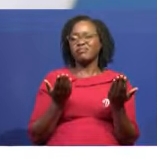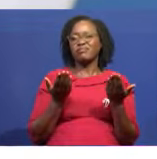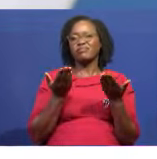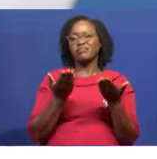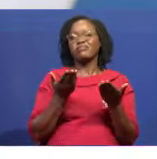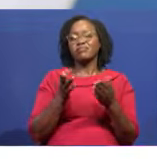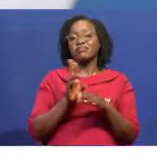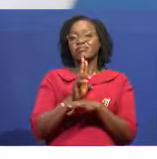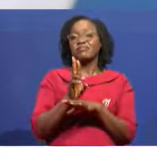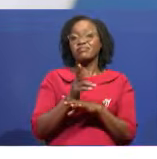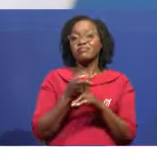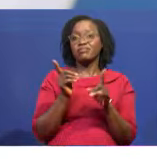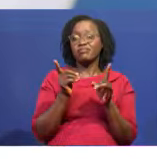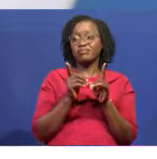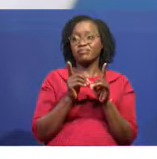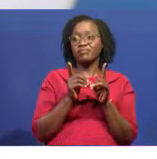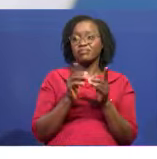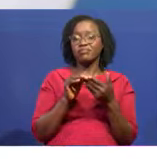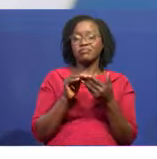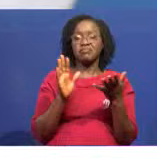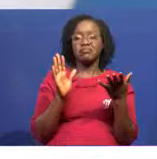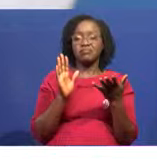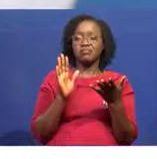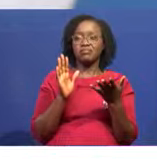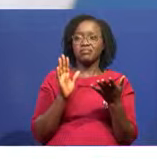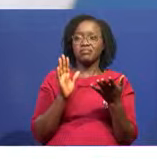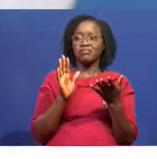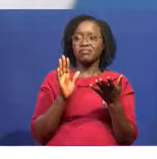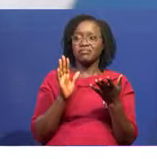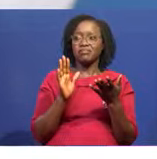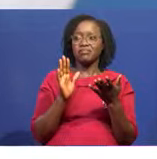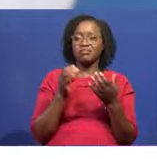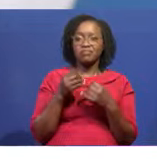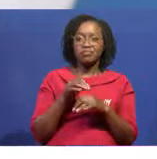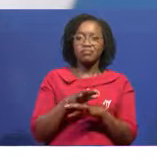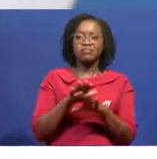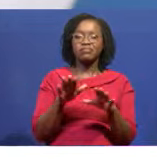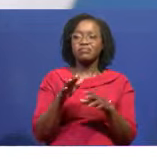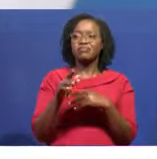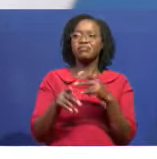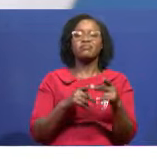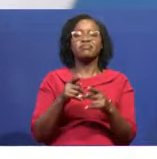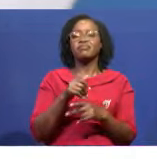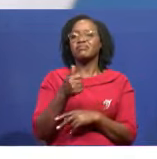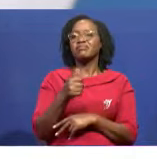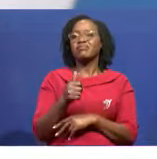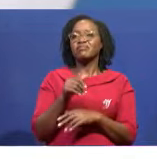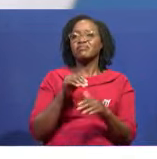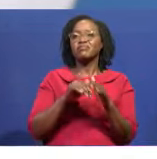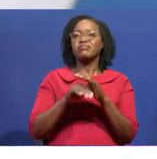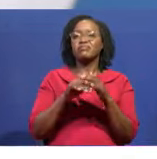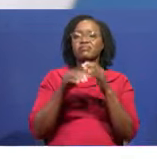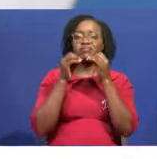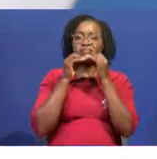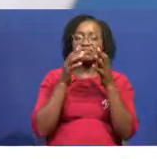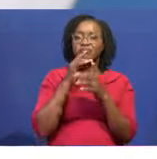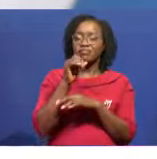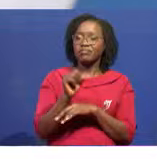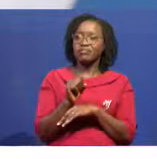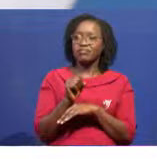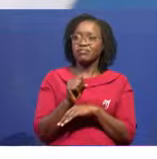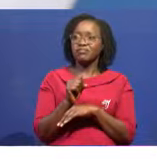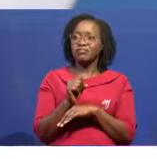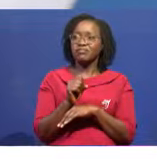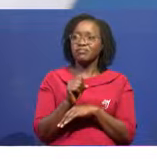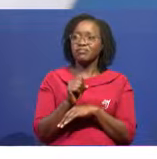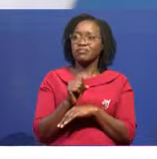available for use, but will not give so much, streamline the entire process of accessing information. So you may